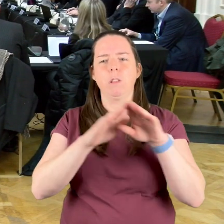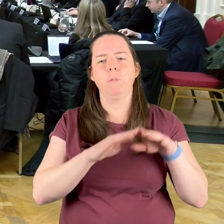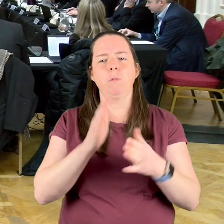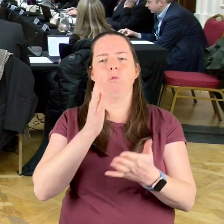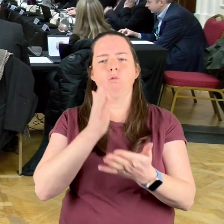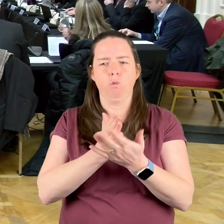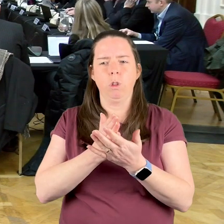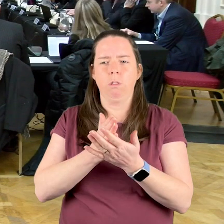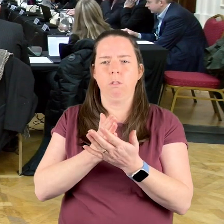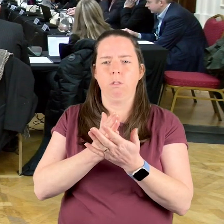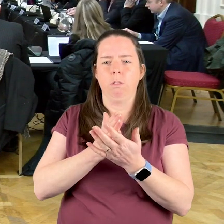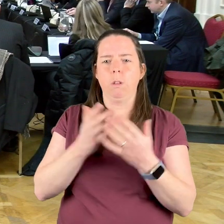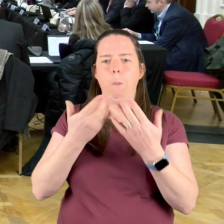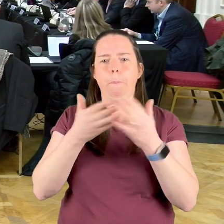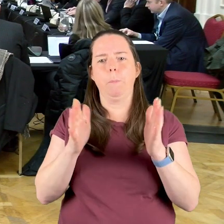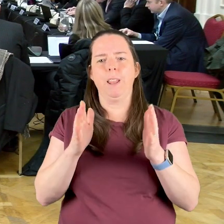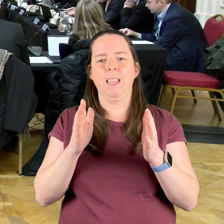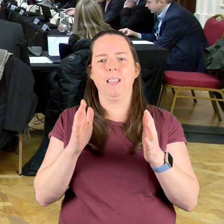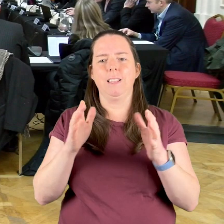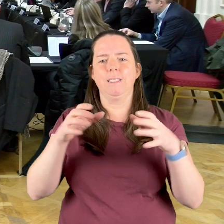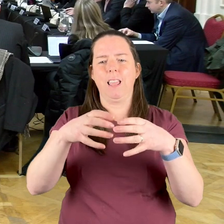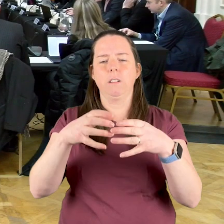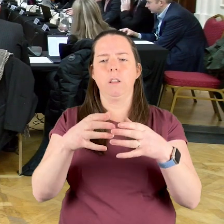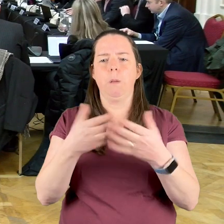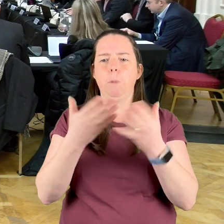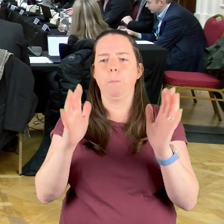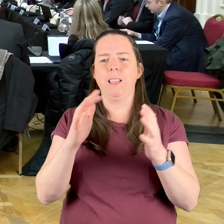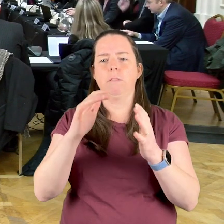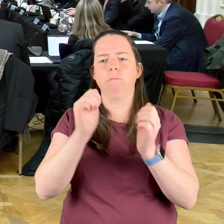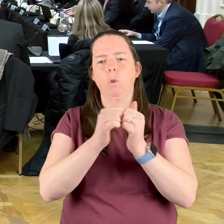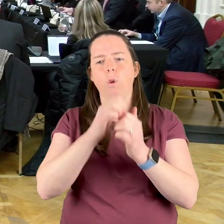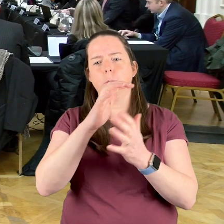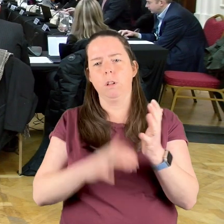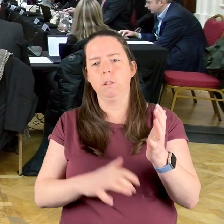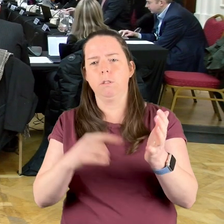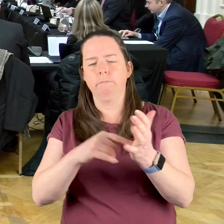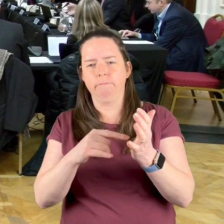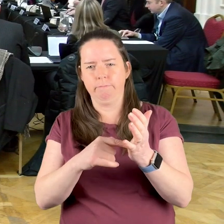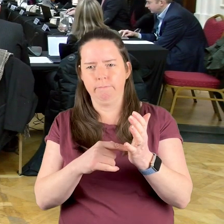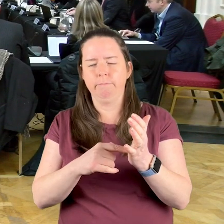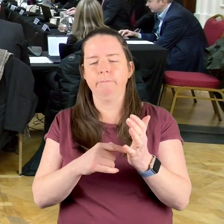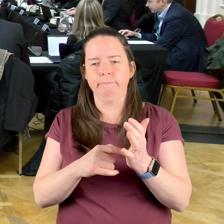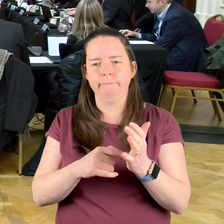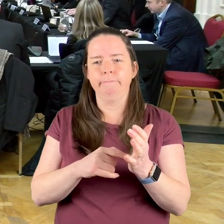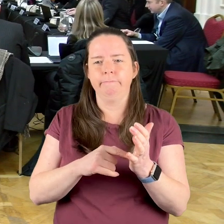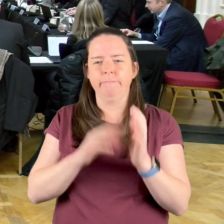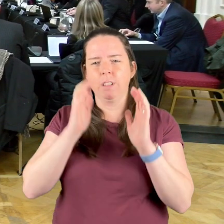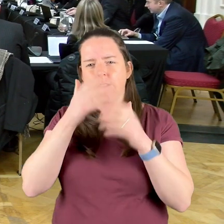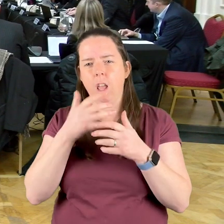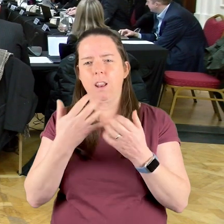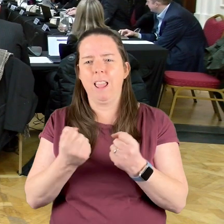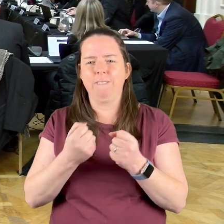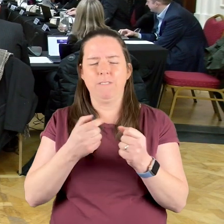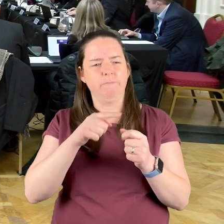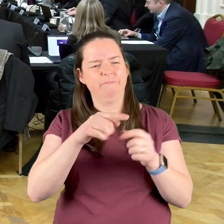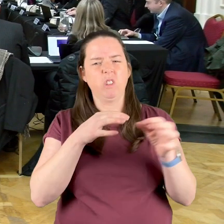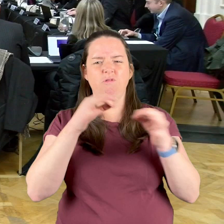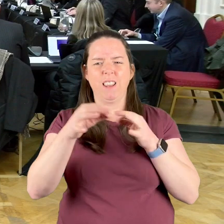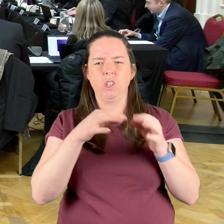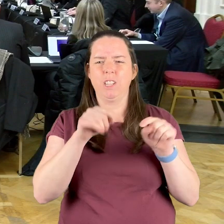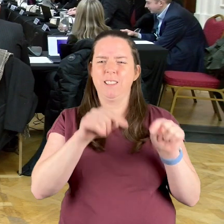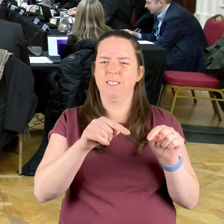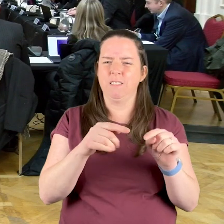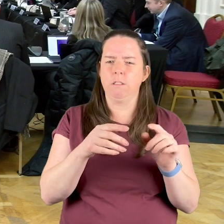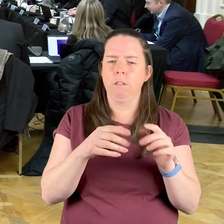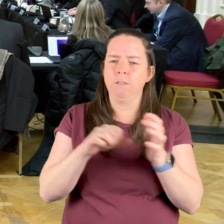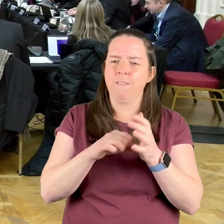this may be a generic truth about public sector, public documents that call themselves strategies, it's very hard